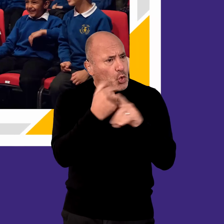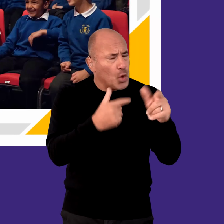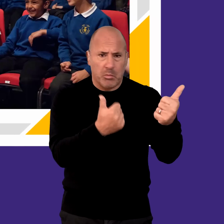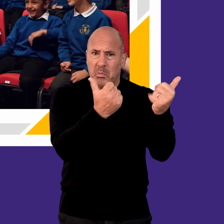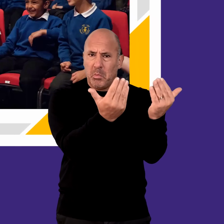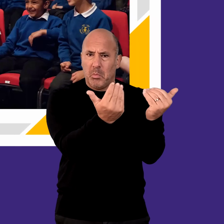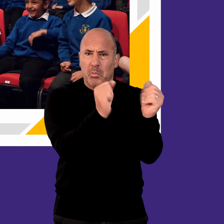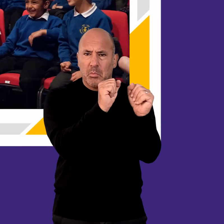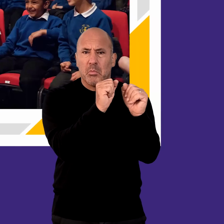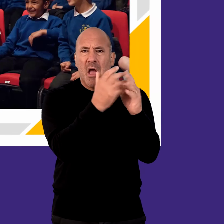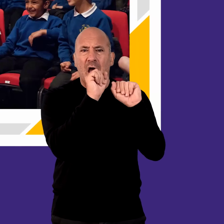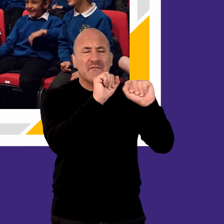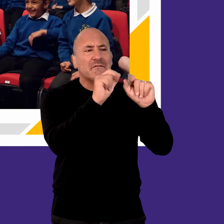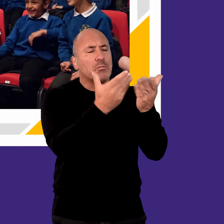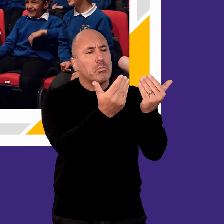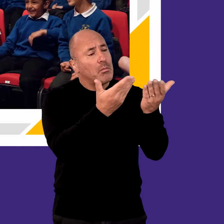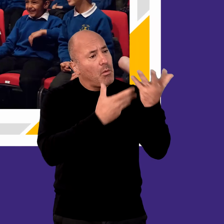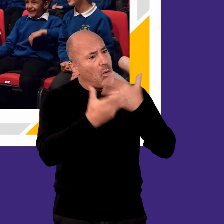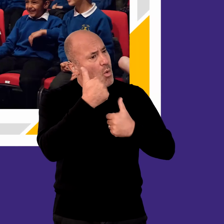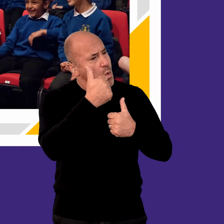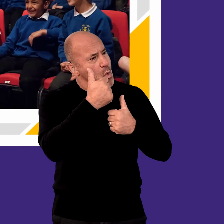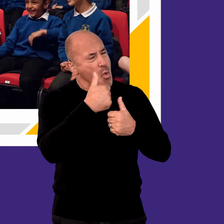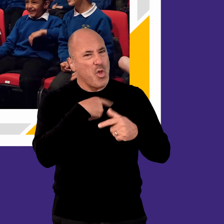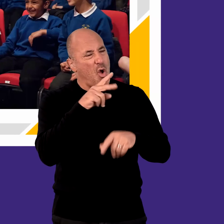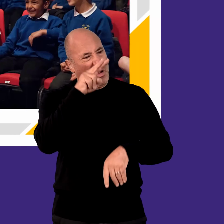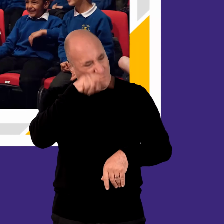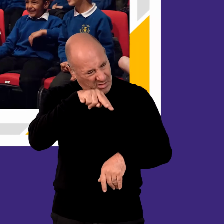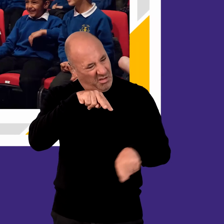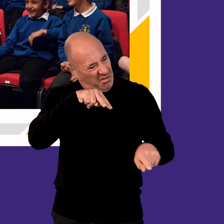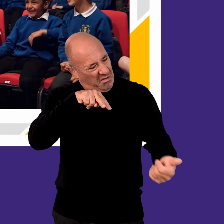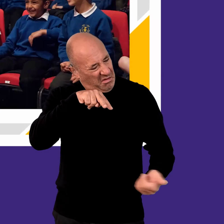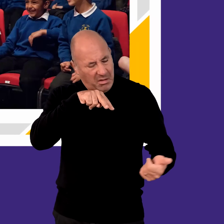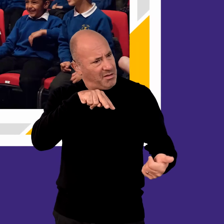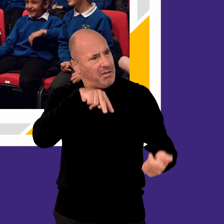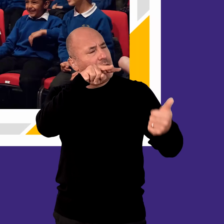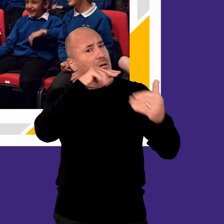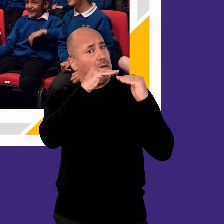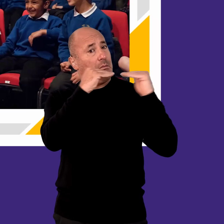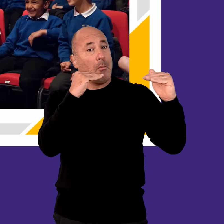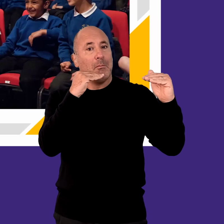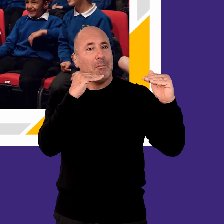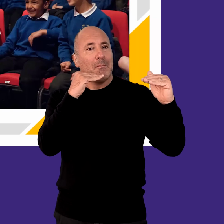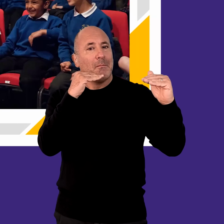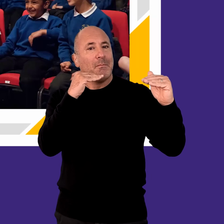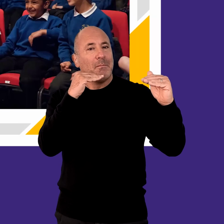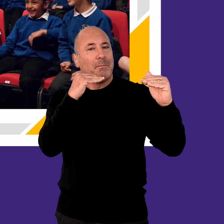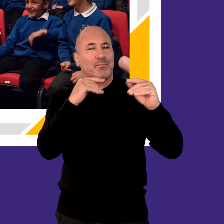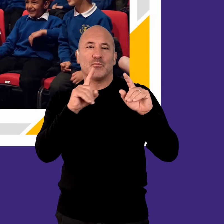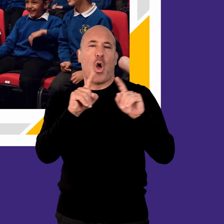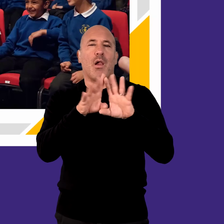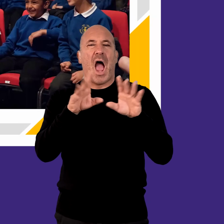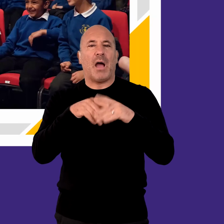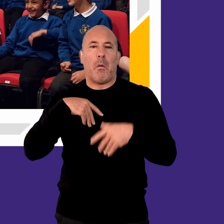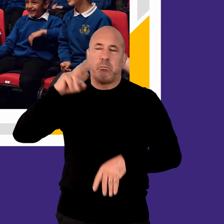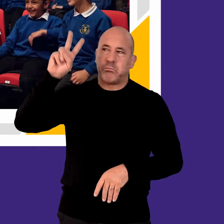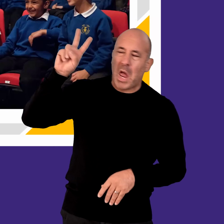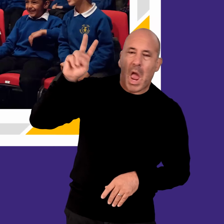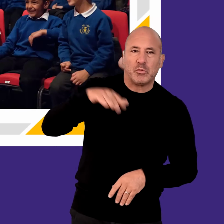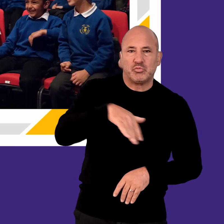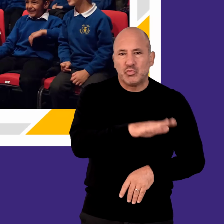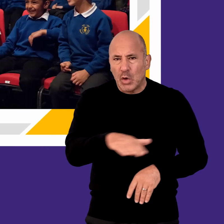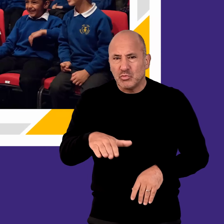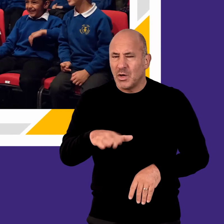reputation maybe that established organizations might have built up, and sort of using that to embrace newcomers and, you know, treat